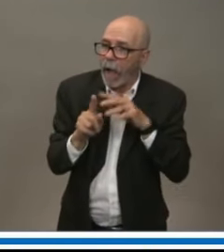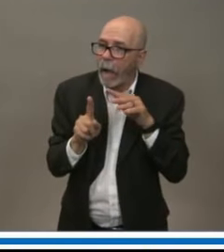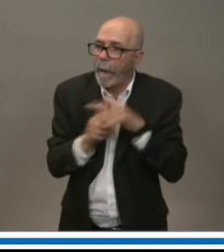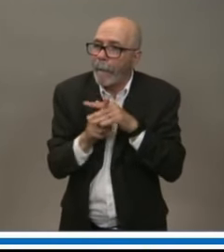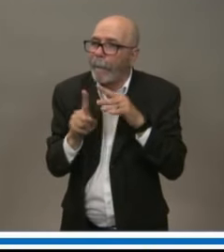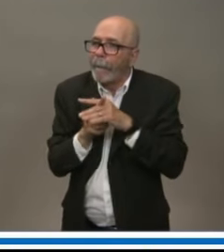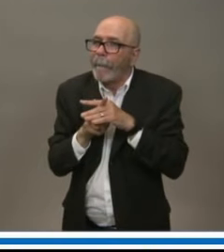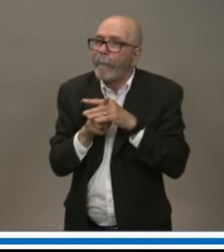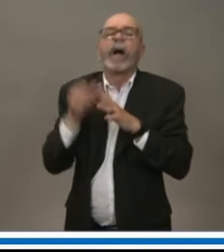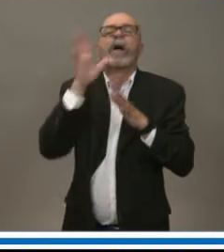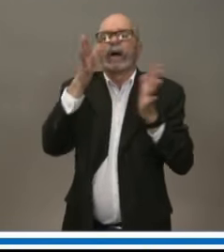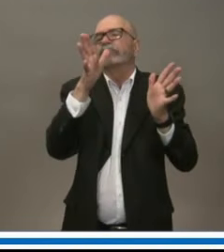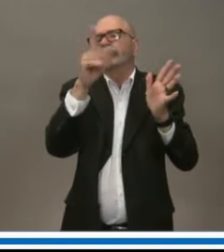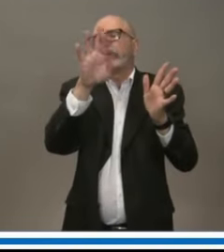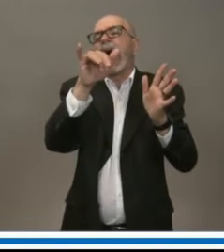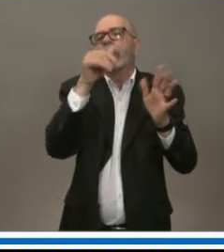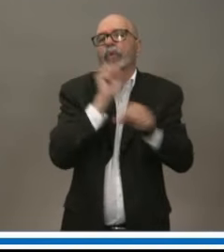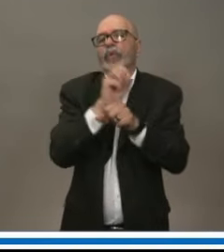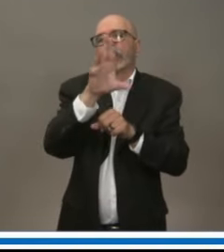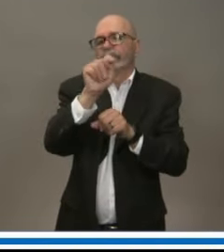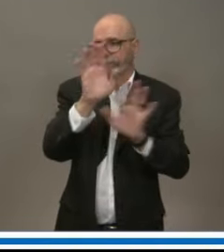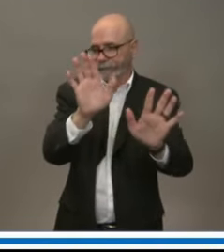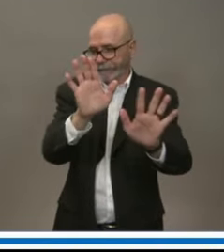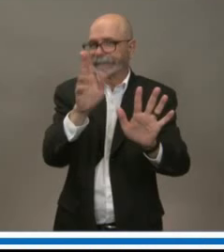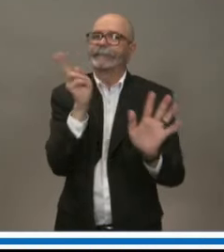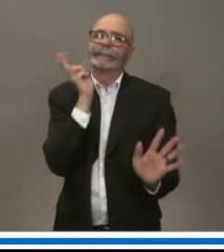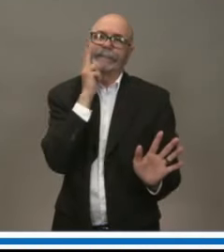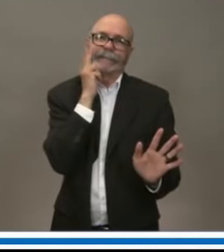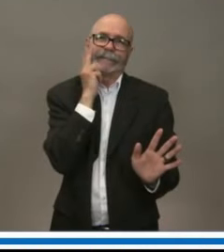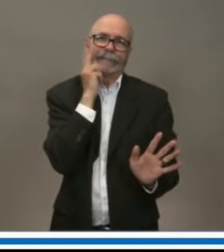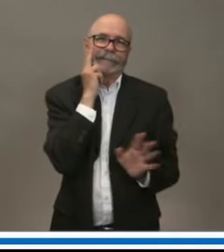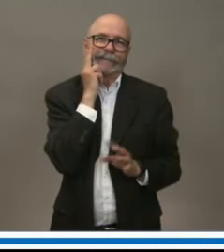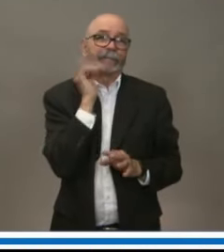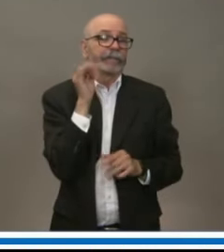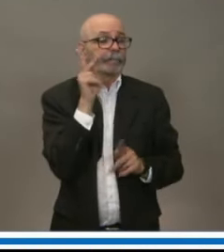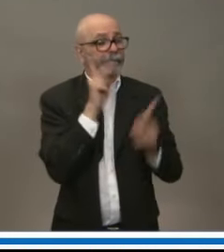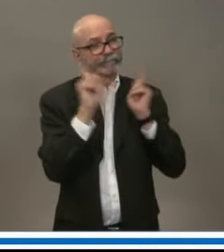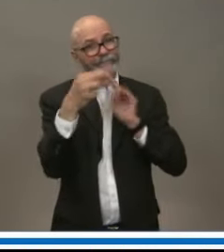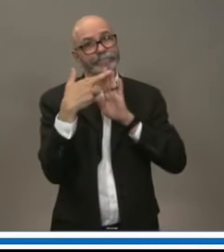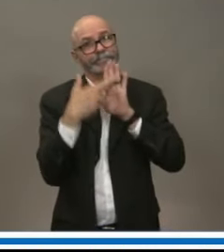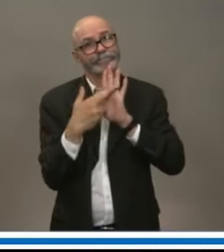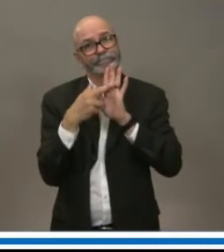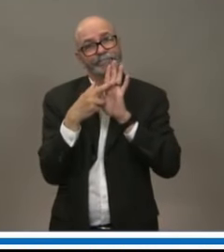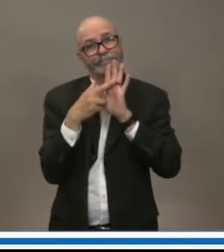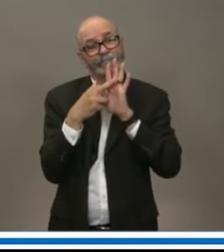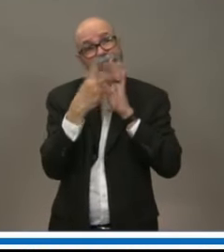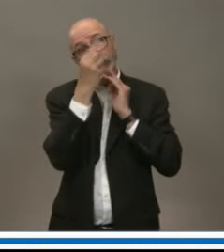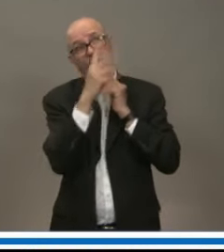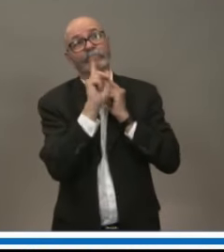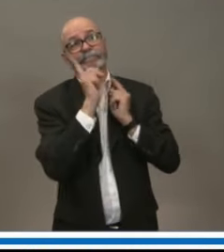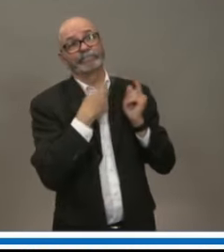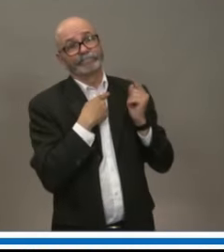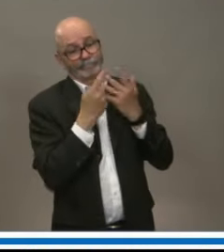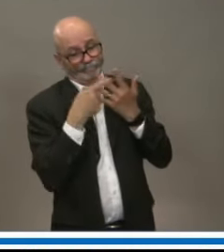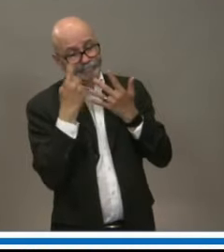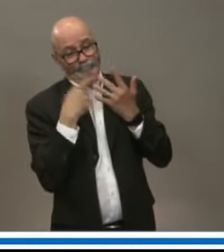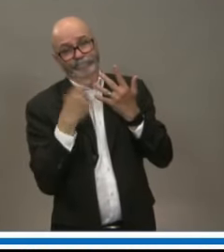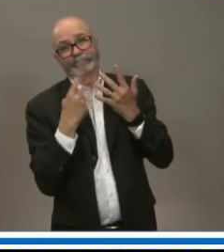that and continue to make sure that people follow the public health protocols of ensuring self-isolation,